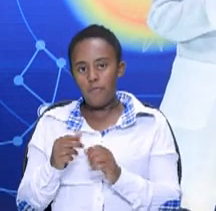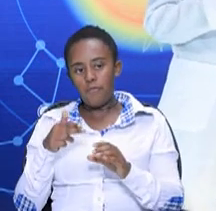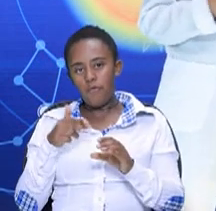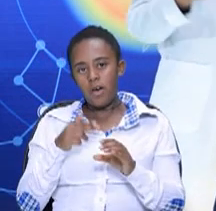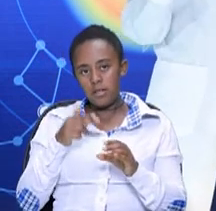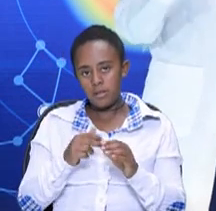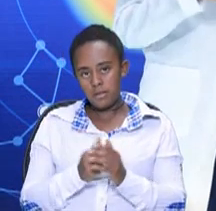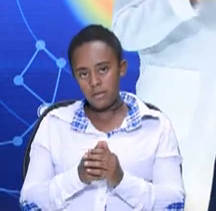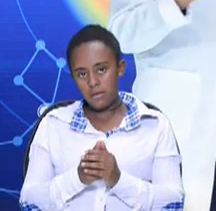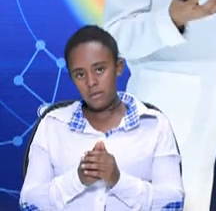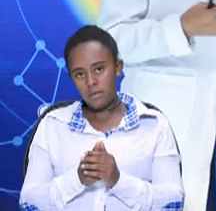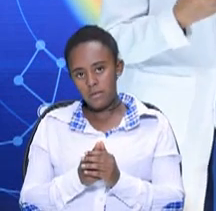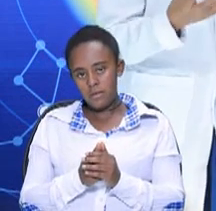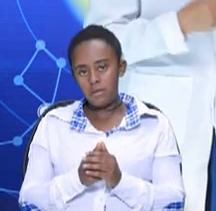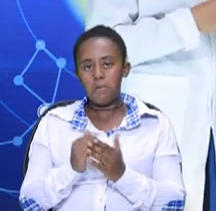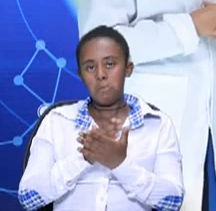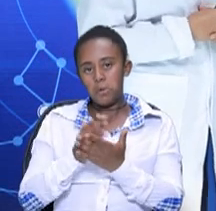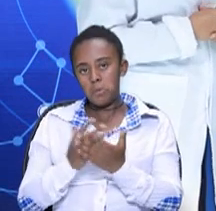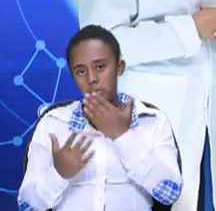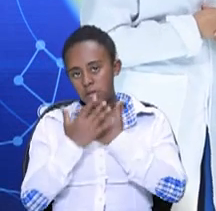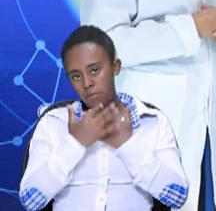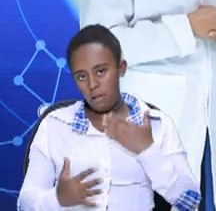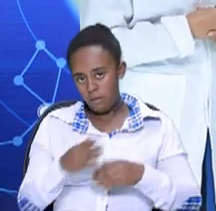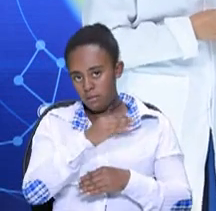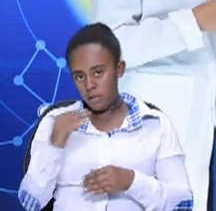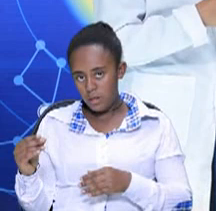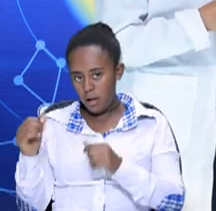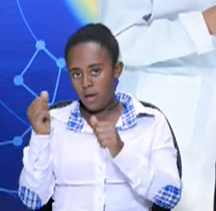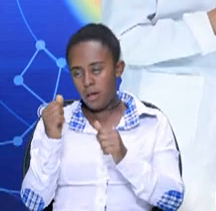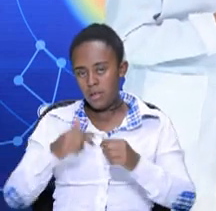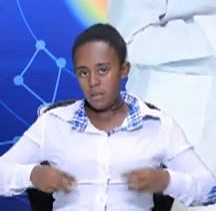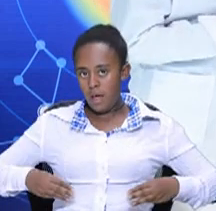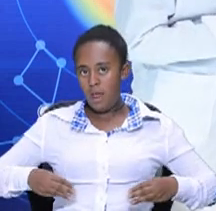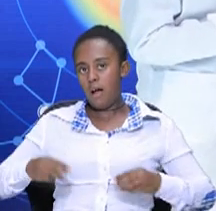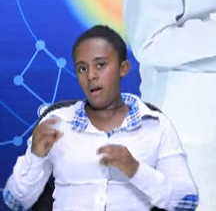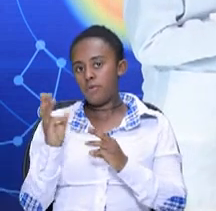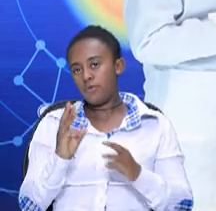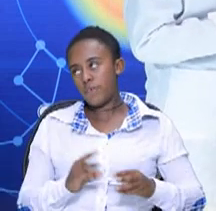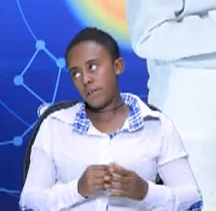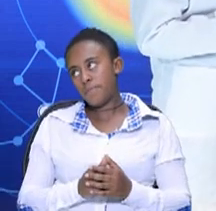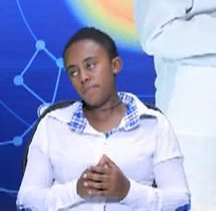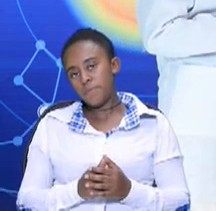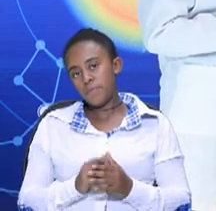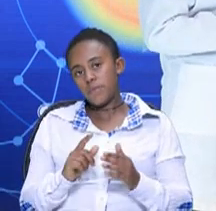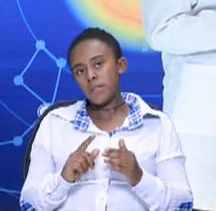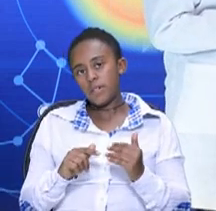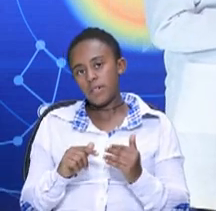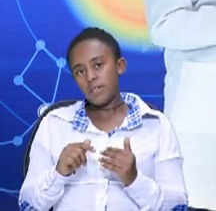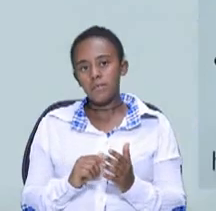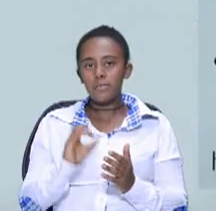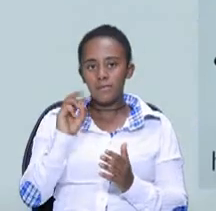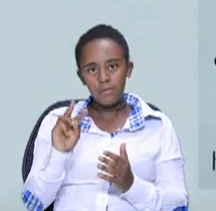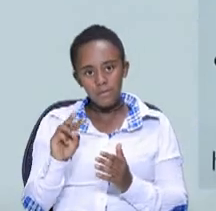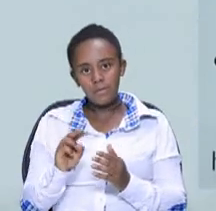the atmosphere, or between the blood and the lung atmosphere. And then the deoxygenated blood in